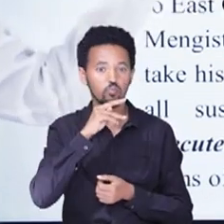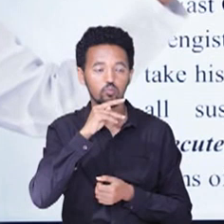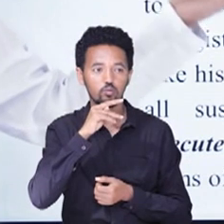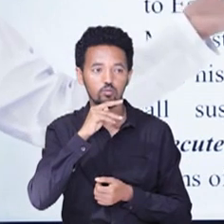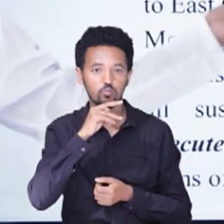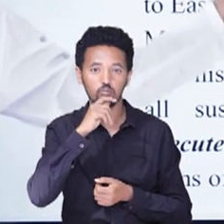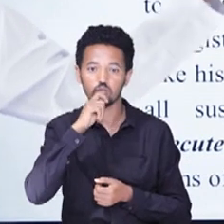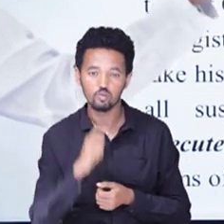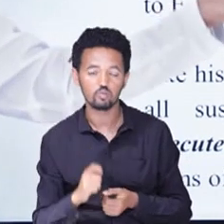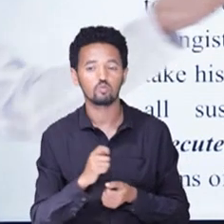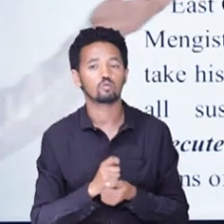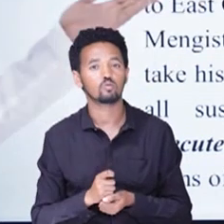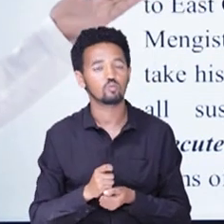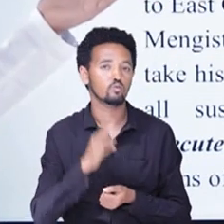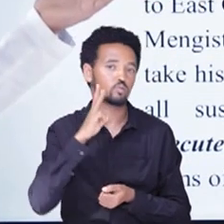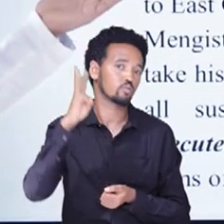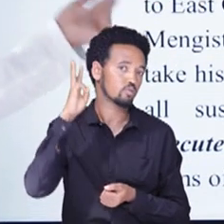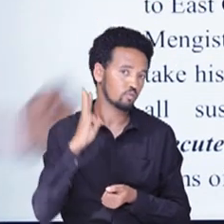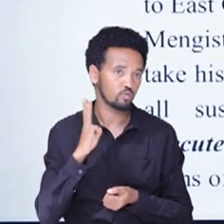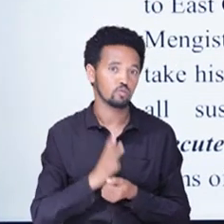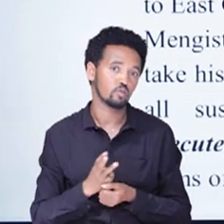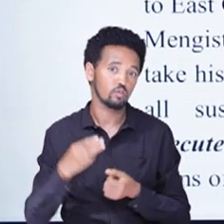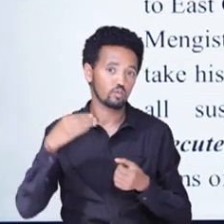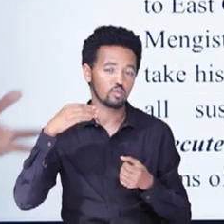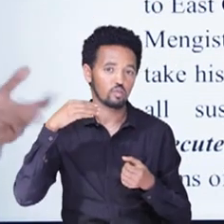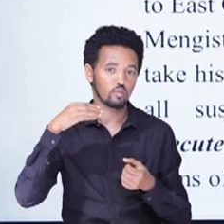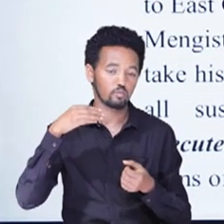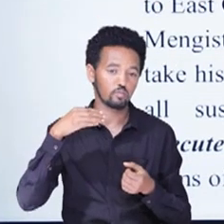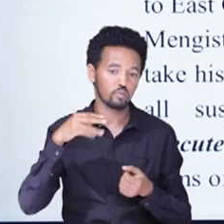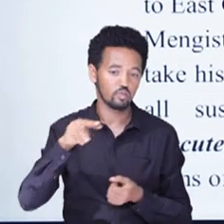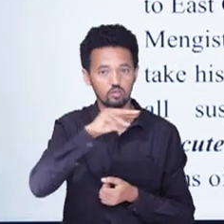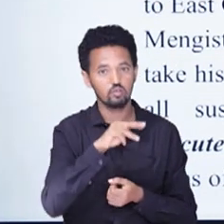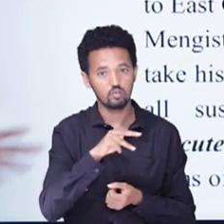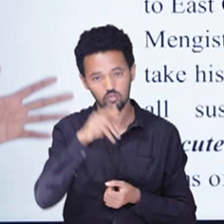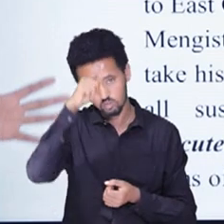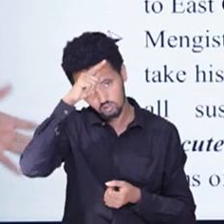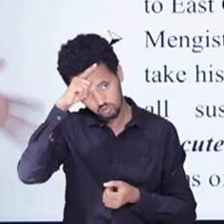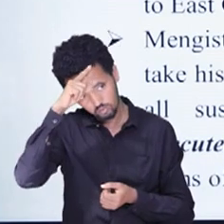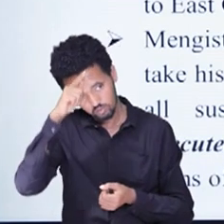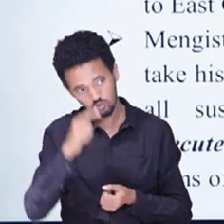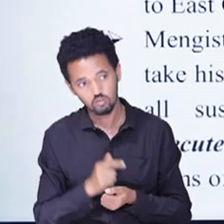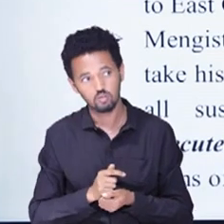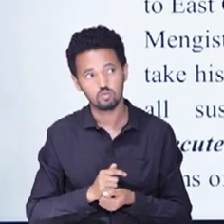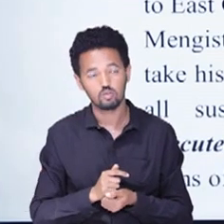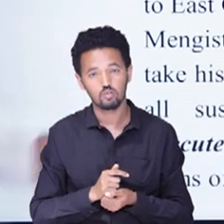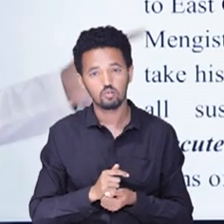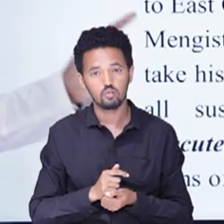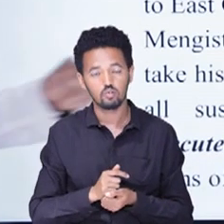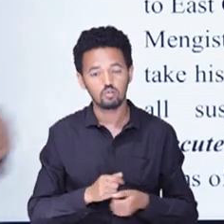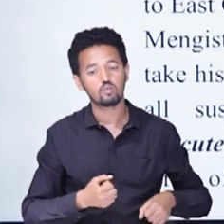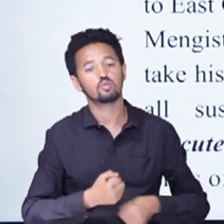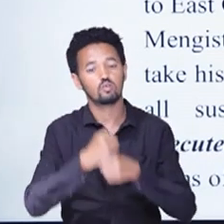capital. He was a state visit of East Germany. By the way, this was organized by Fantabala and other